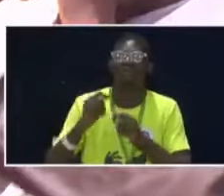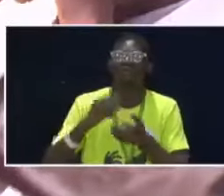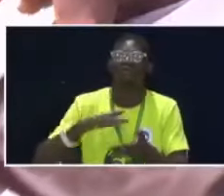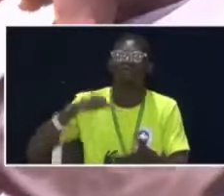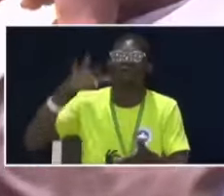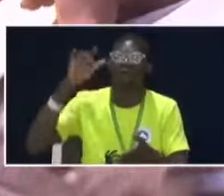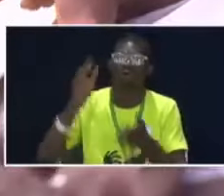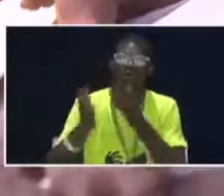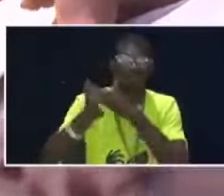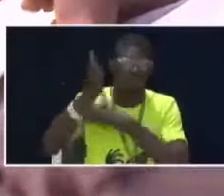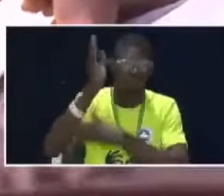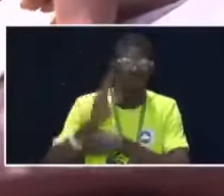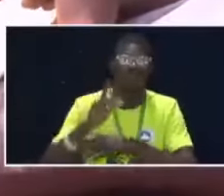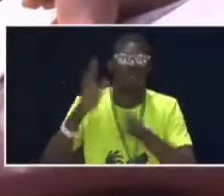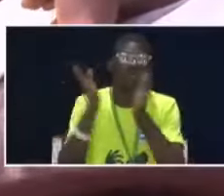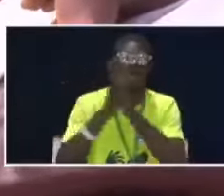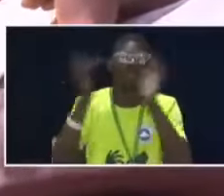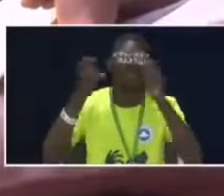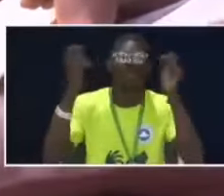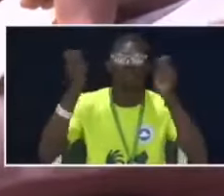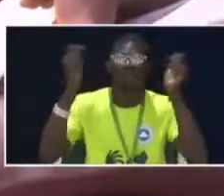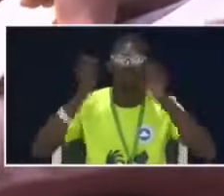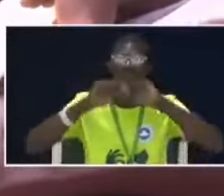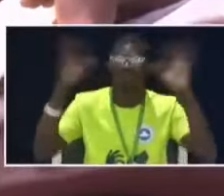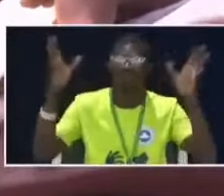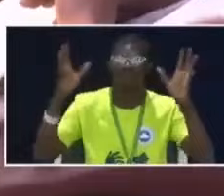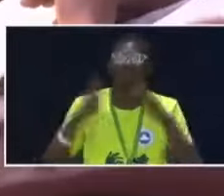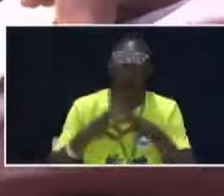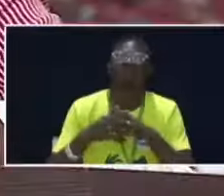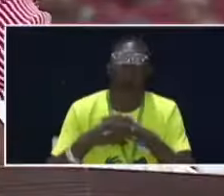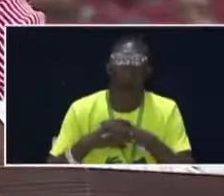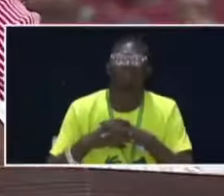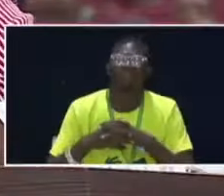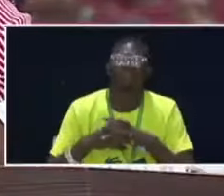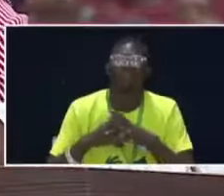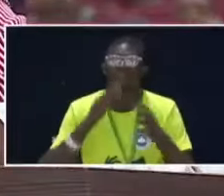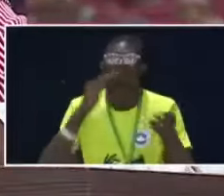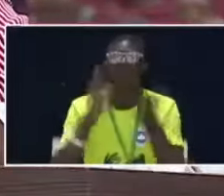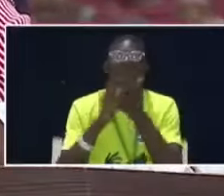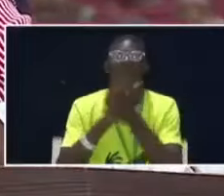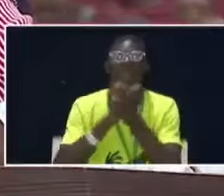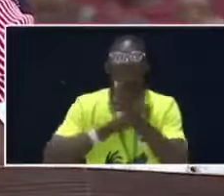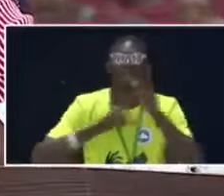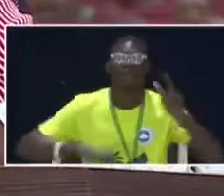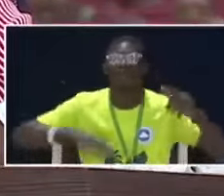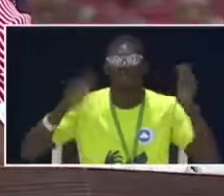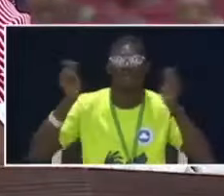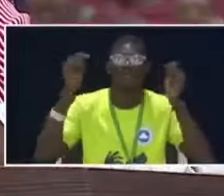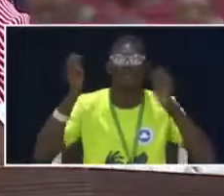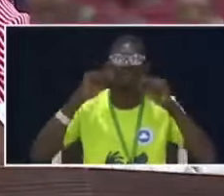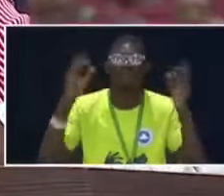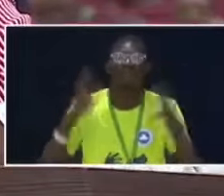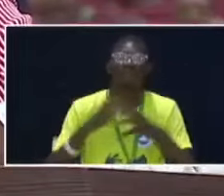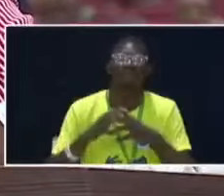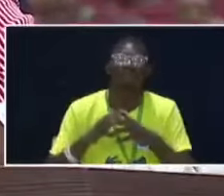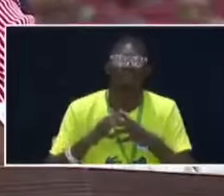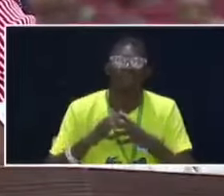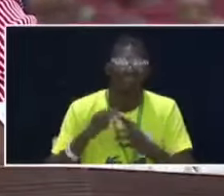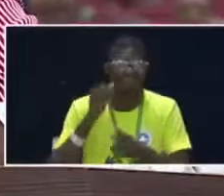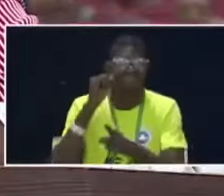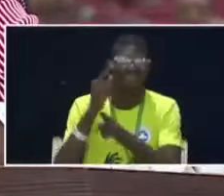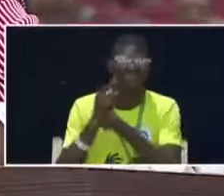be the glory. Hallelujah. Praise the name of the Lord.